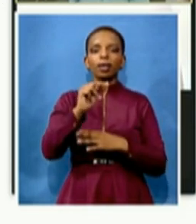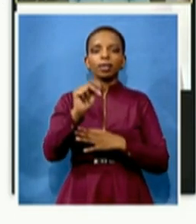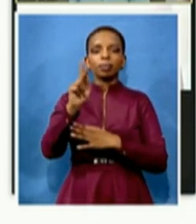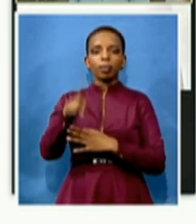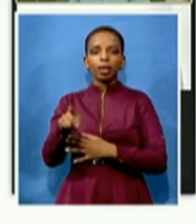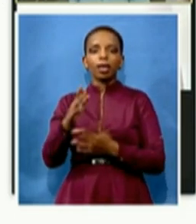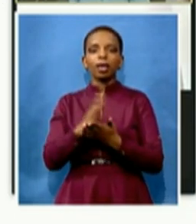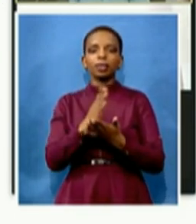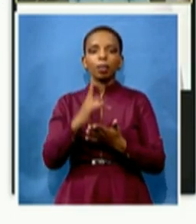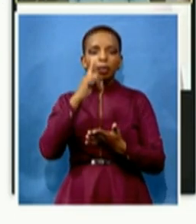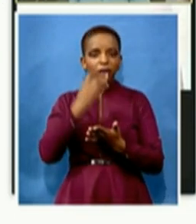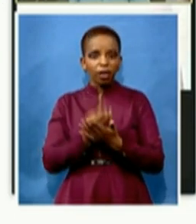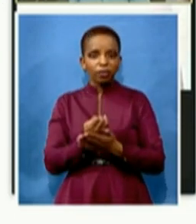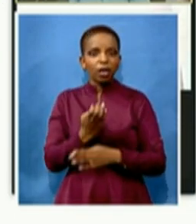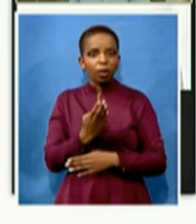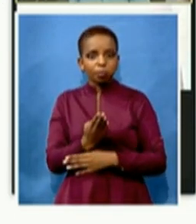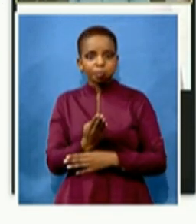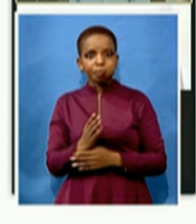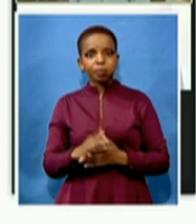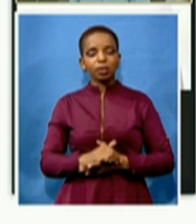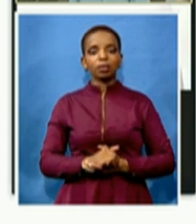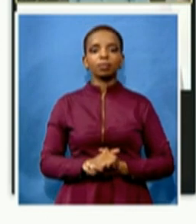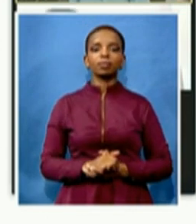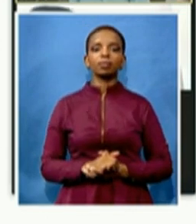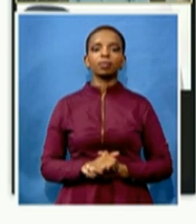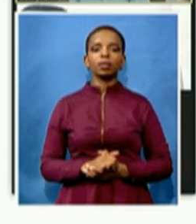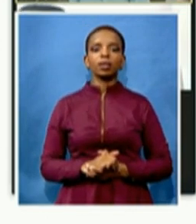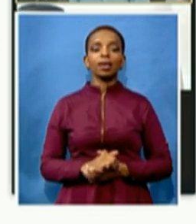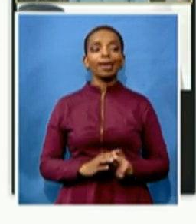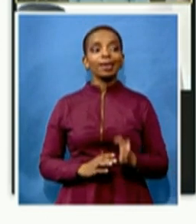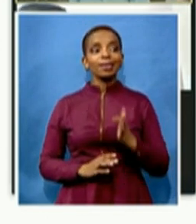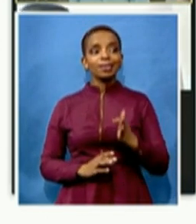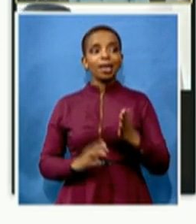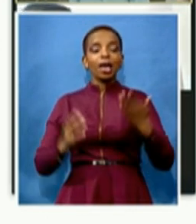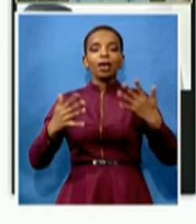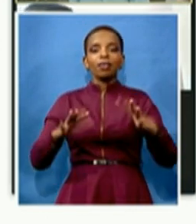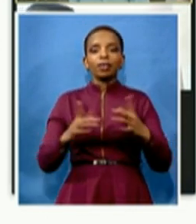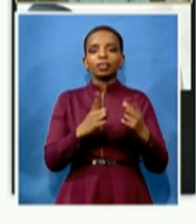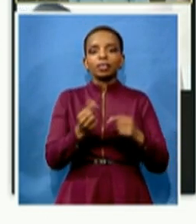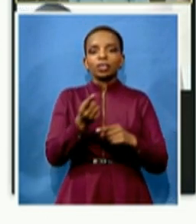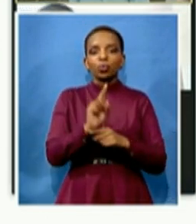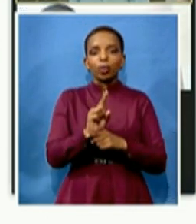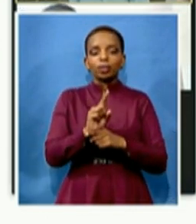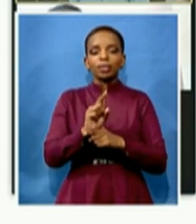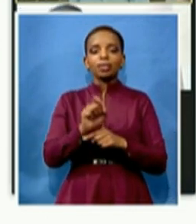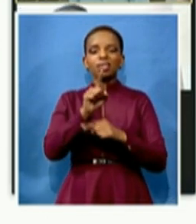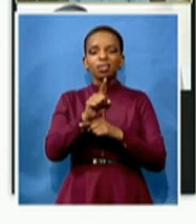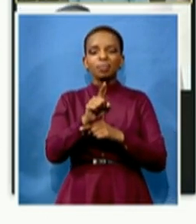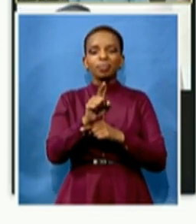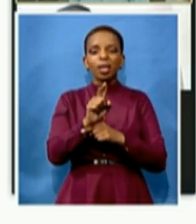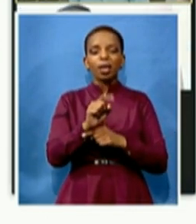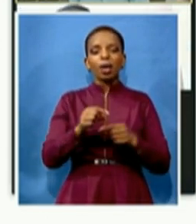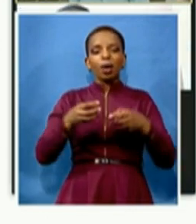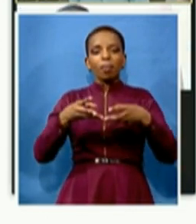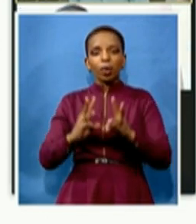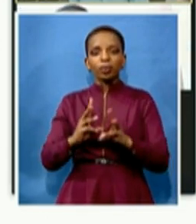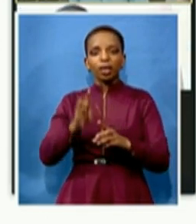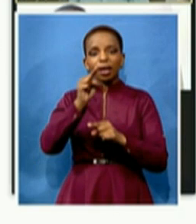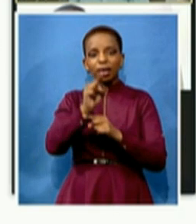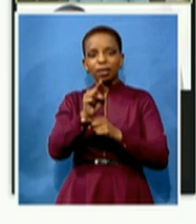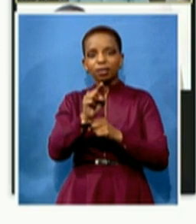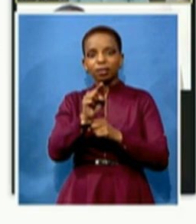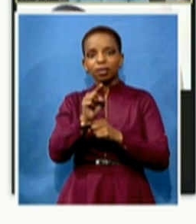We have followed here a compartmental model similar to some of the other modelers, a modified SEIR